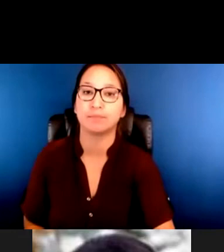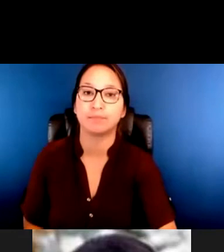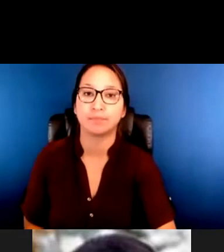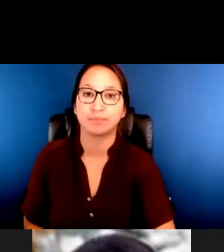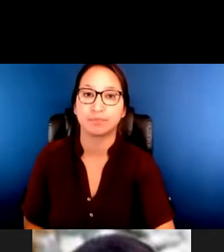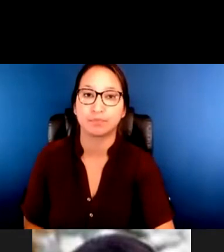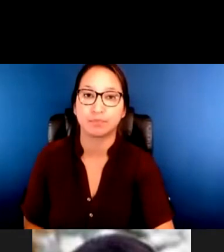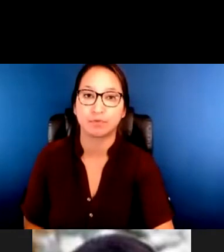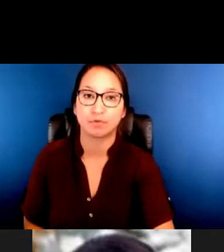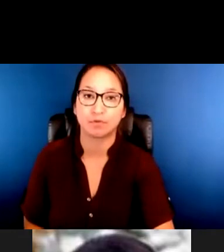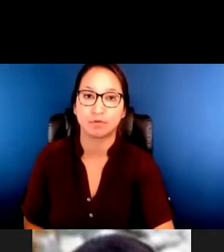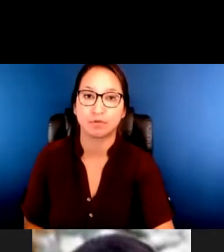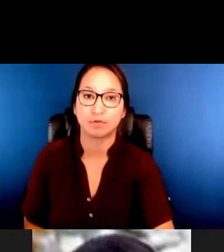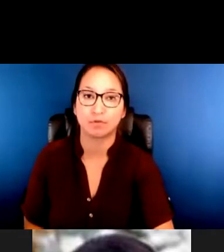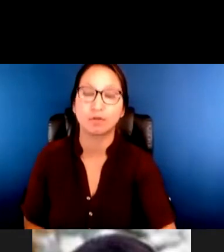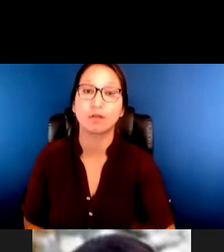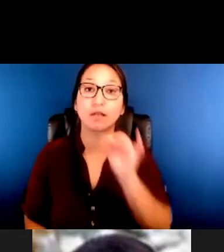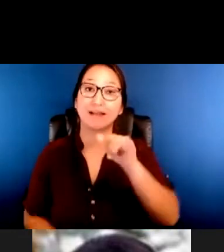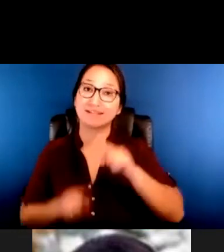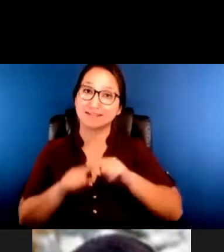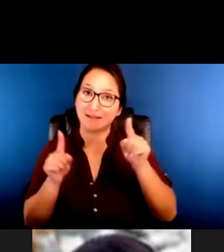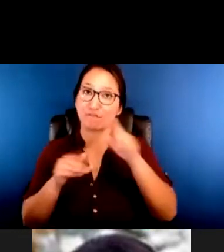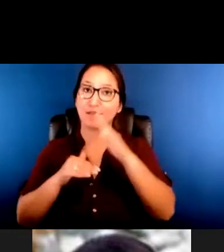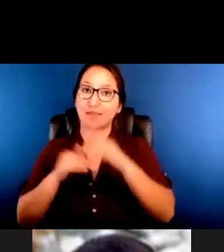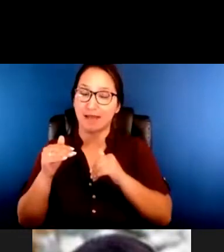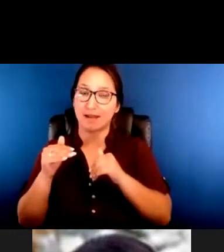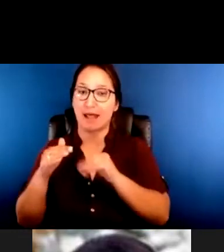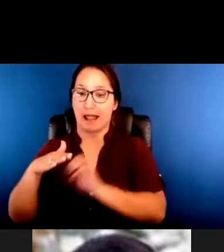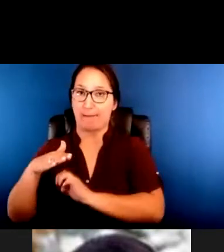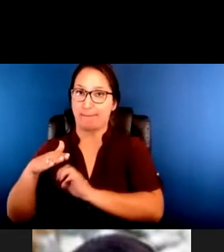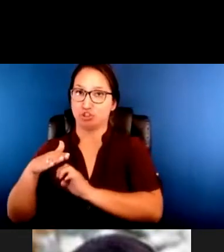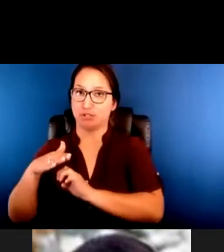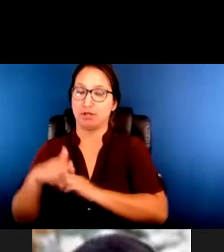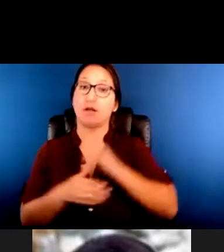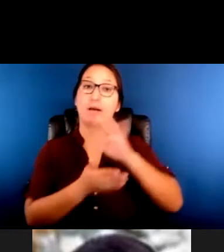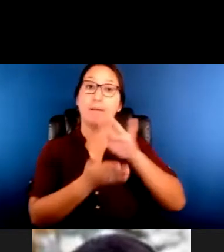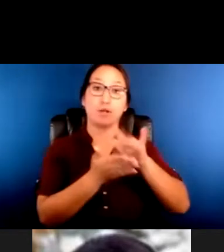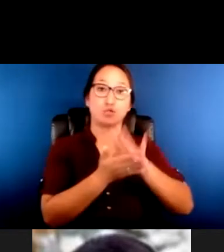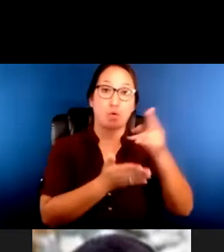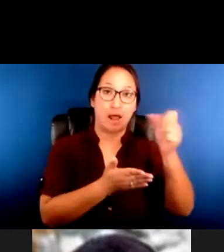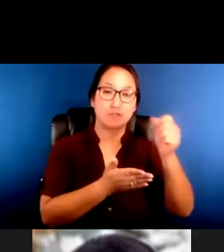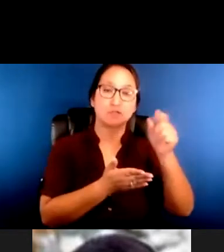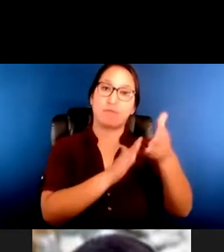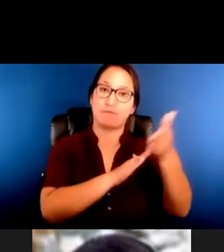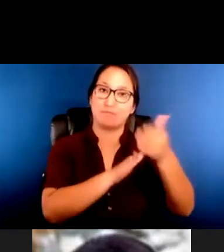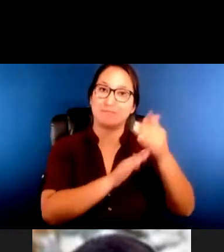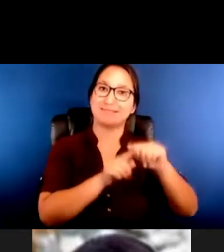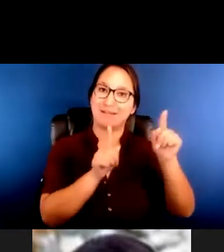elementary school. Secondary is functioning differently. That means that you're running